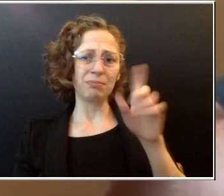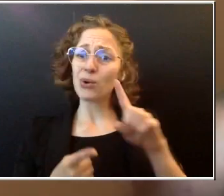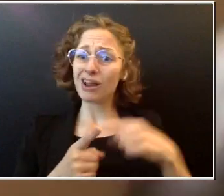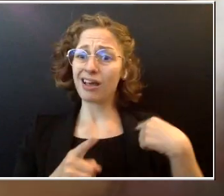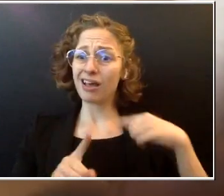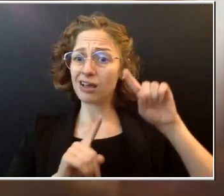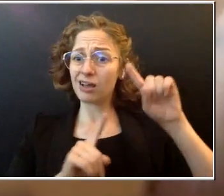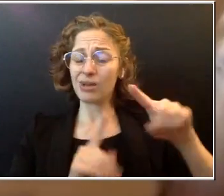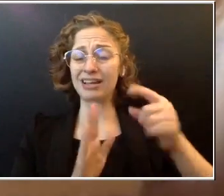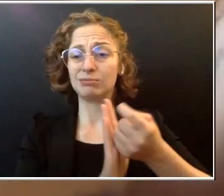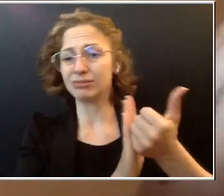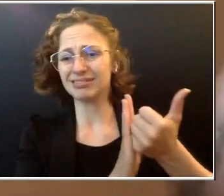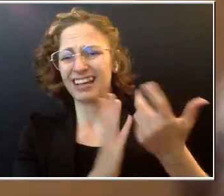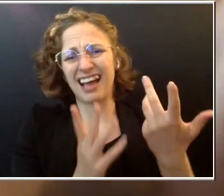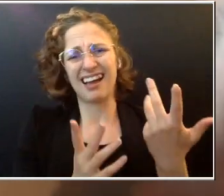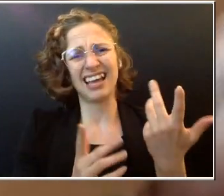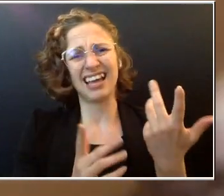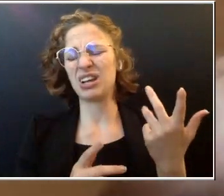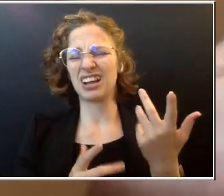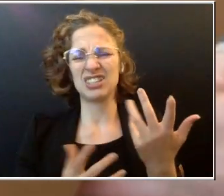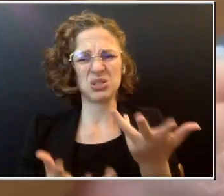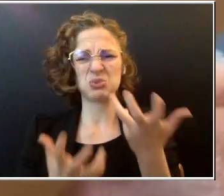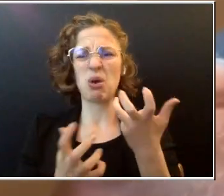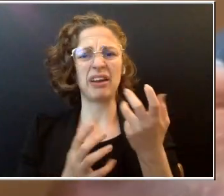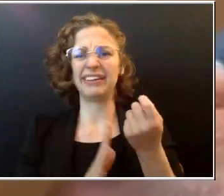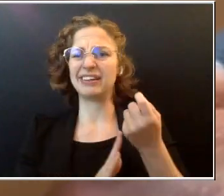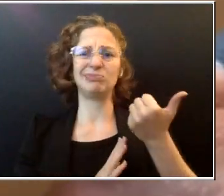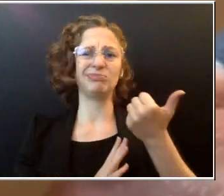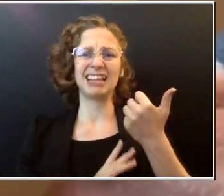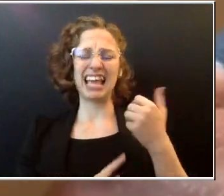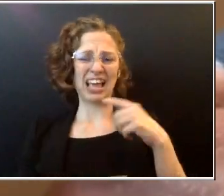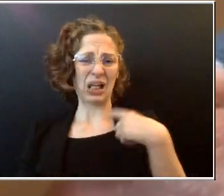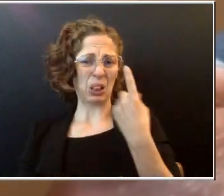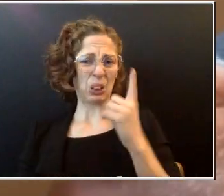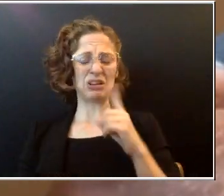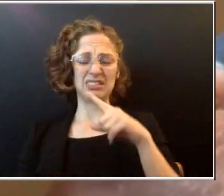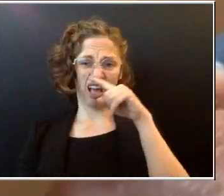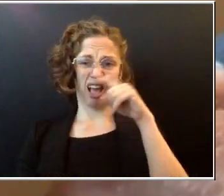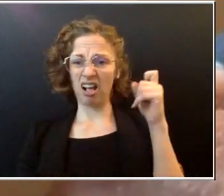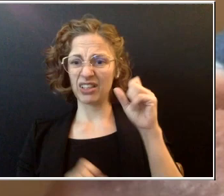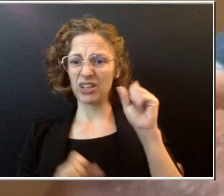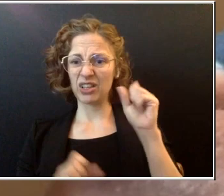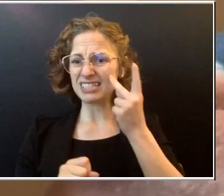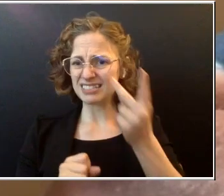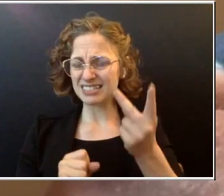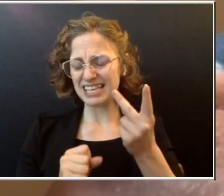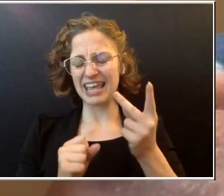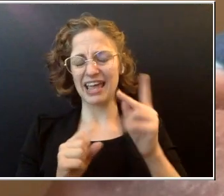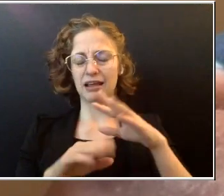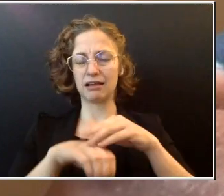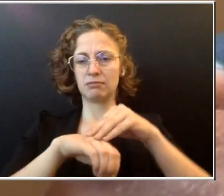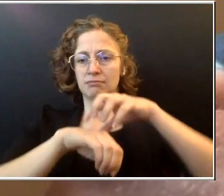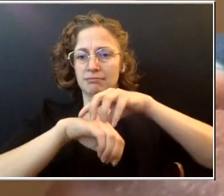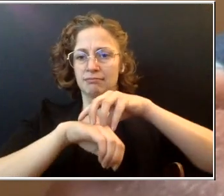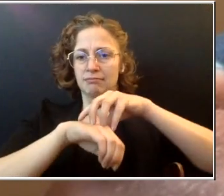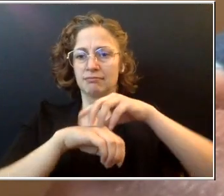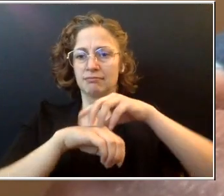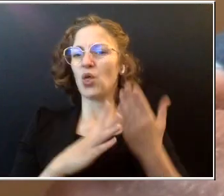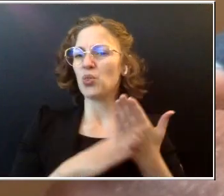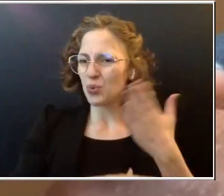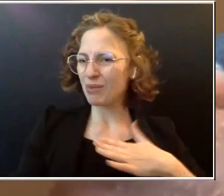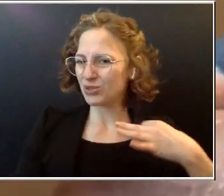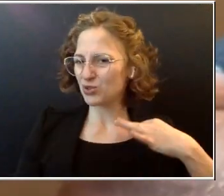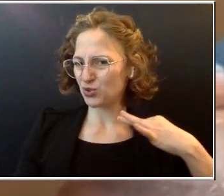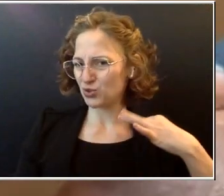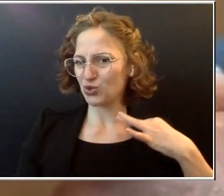looking. You could see it like protruding through my shirt. So at that point, I just wanted it gone. And the place I went to,